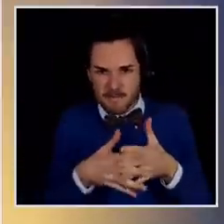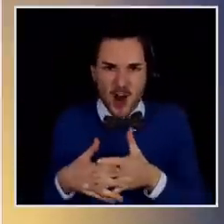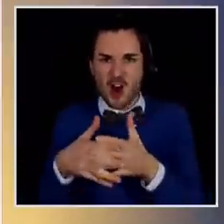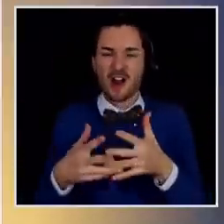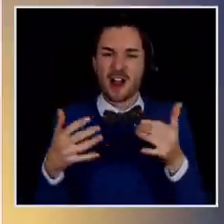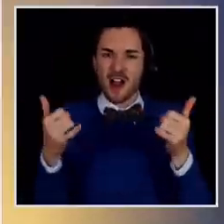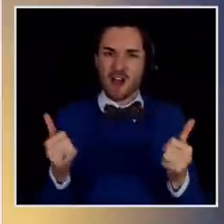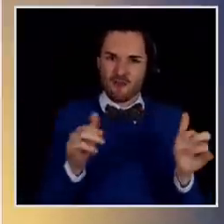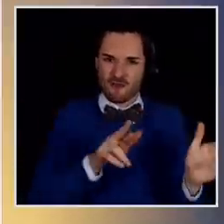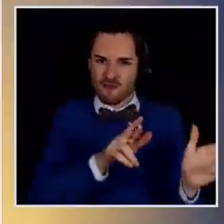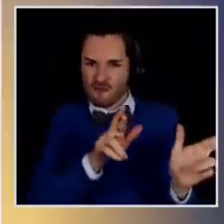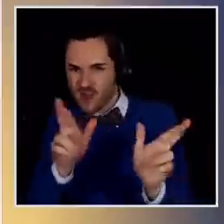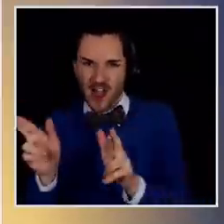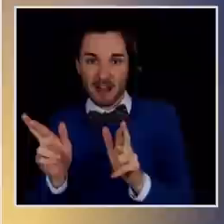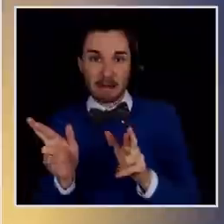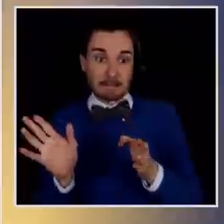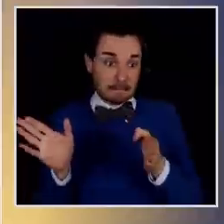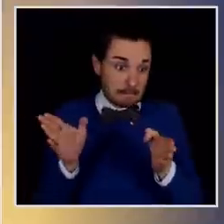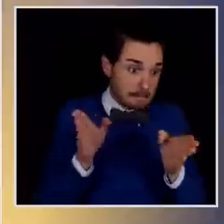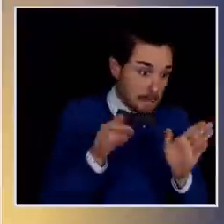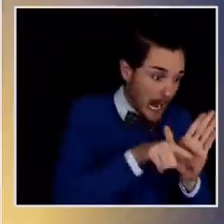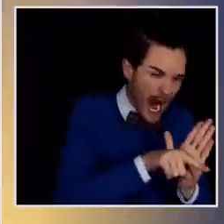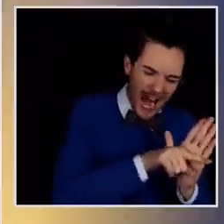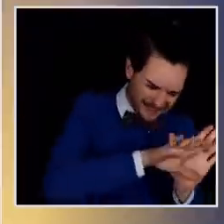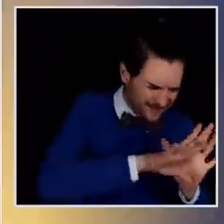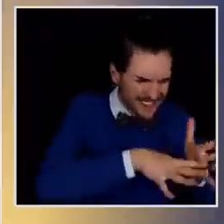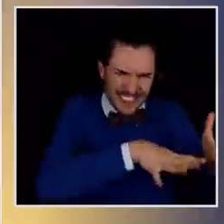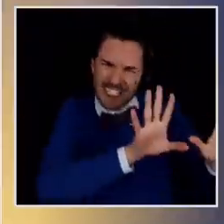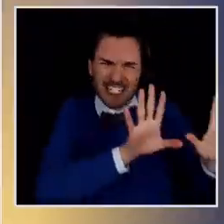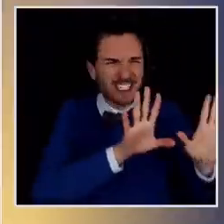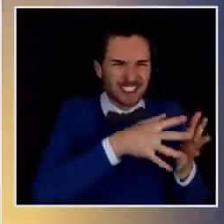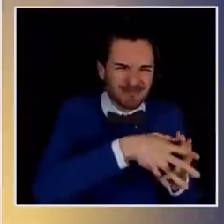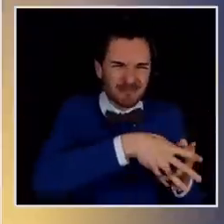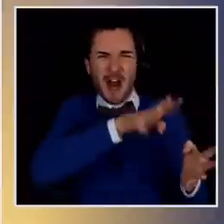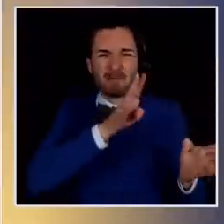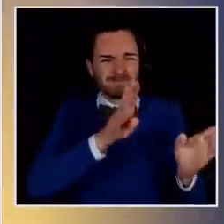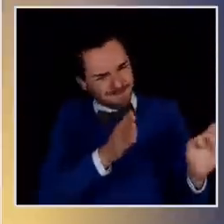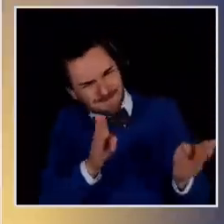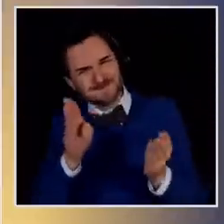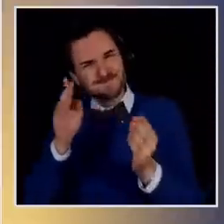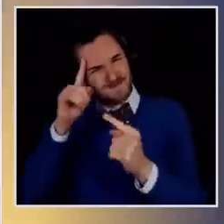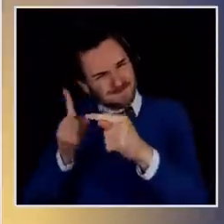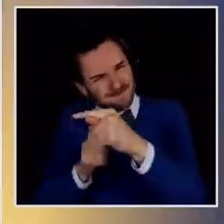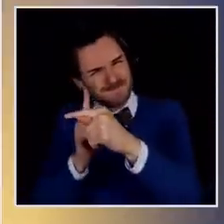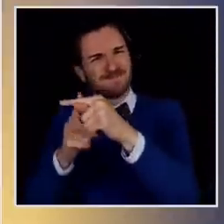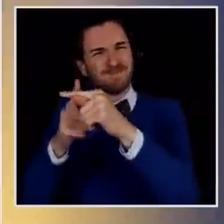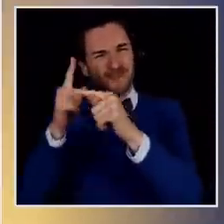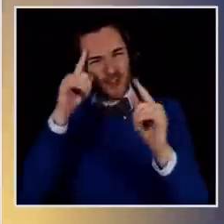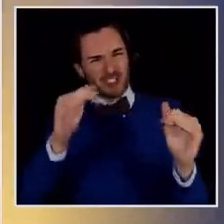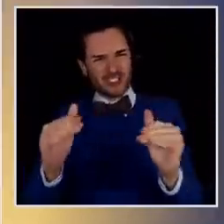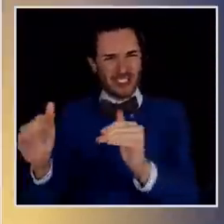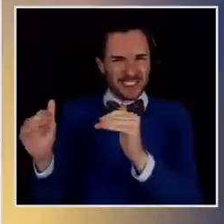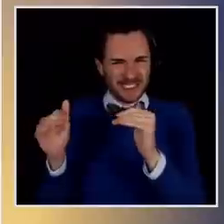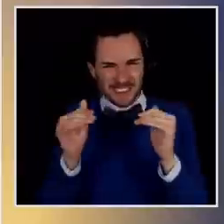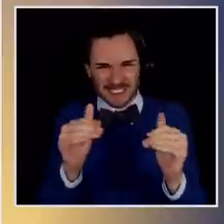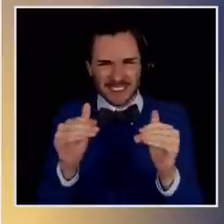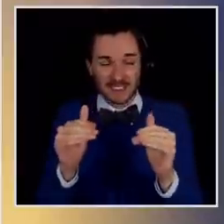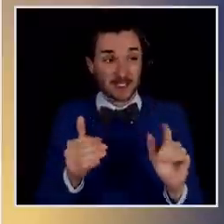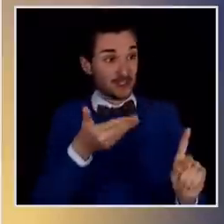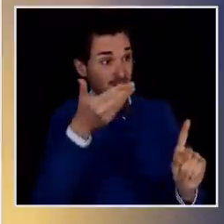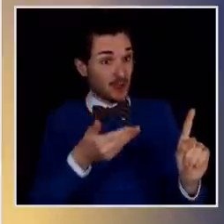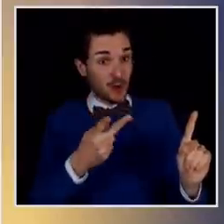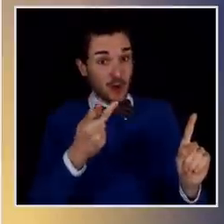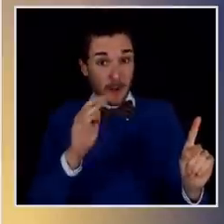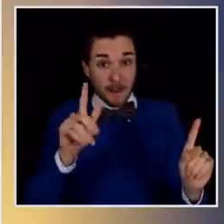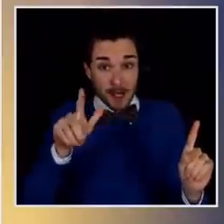justice. Kamala, Doug, like it or not, your family, you become an honorary Biden. There's